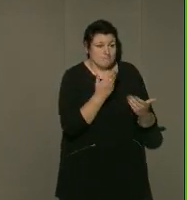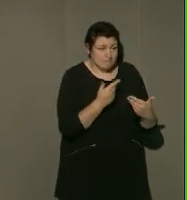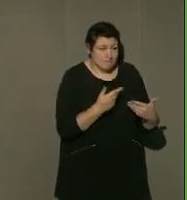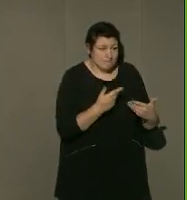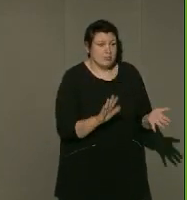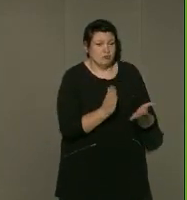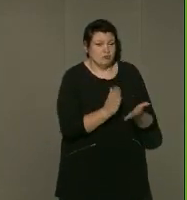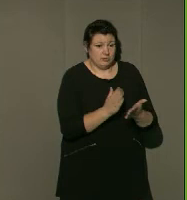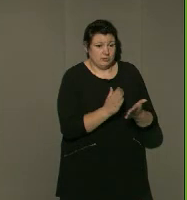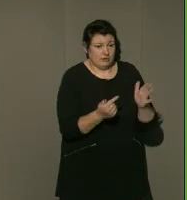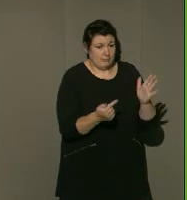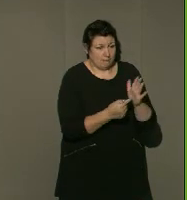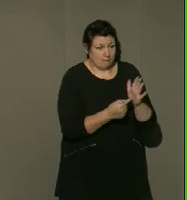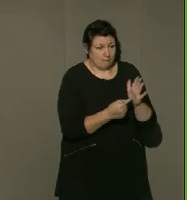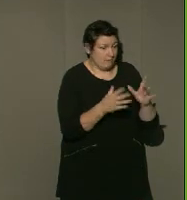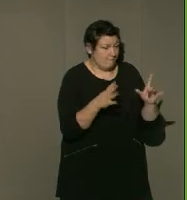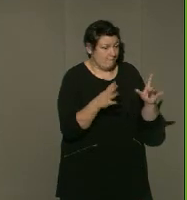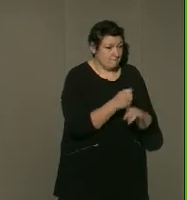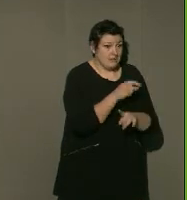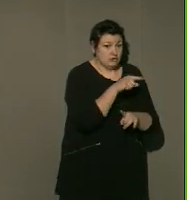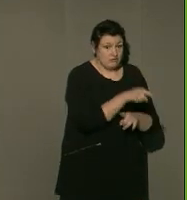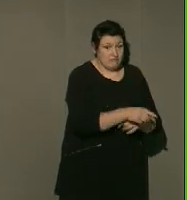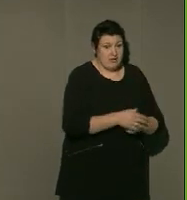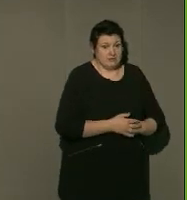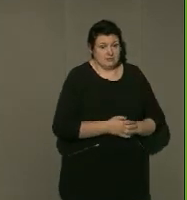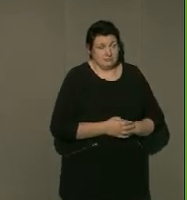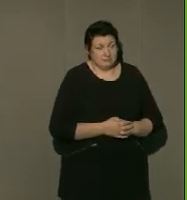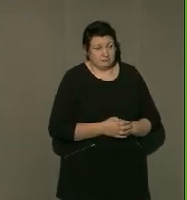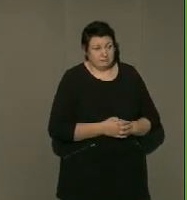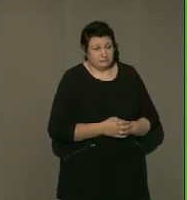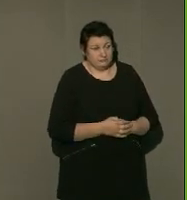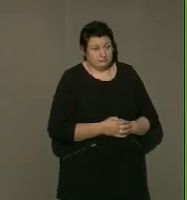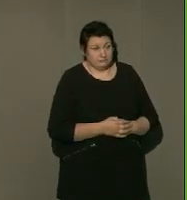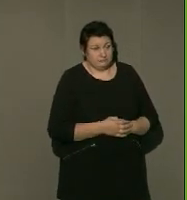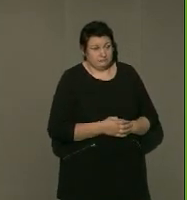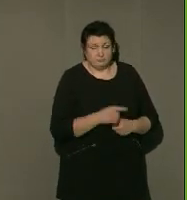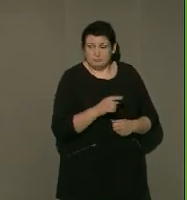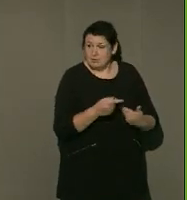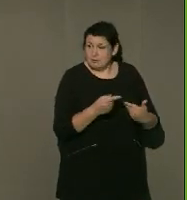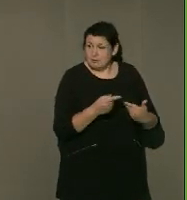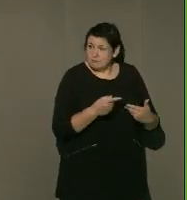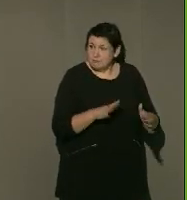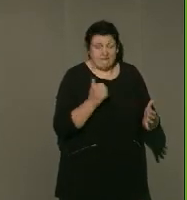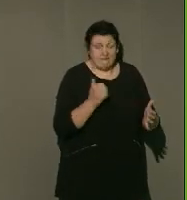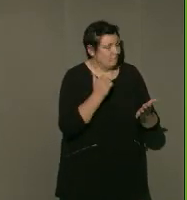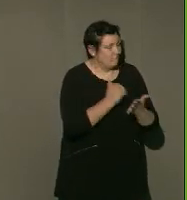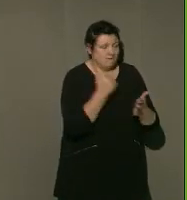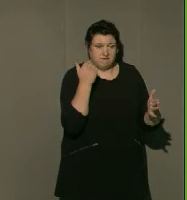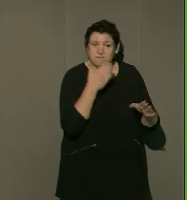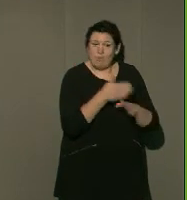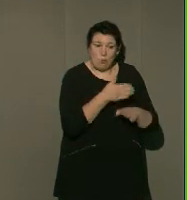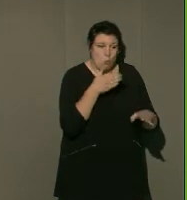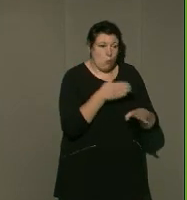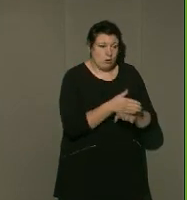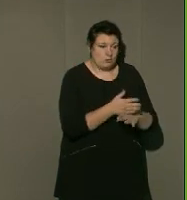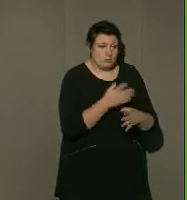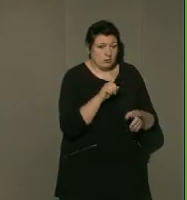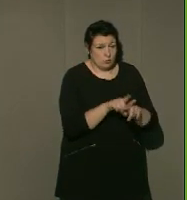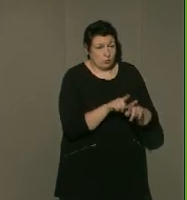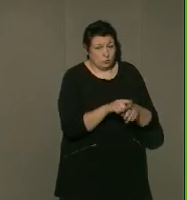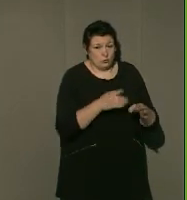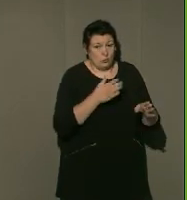team to achieve this element of our work so far. They have done sterling work and worked